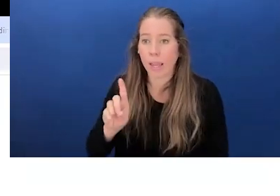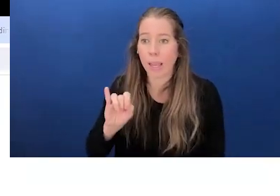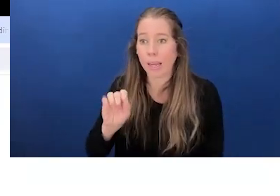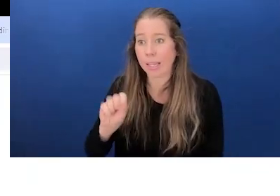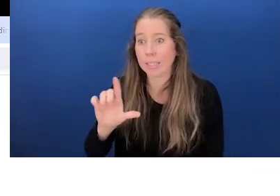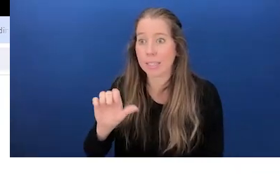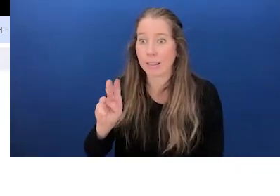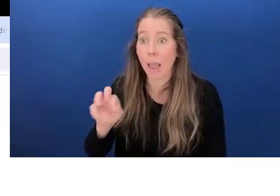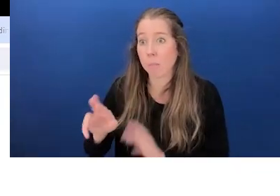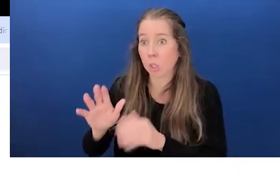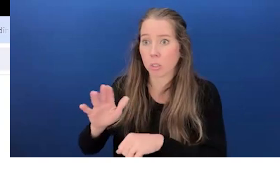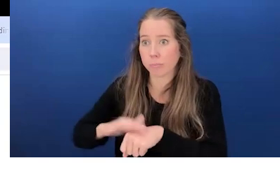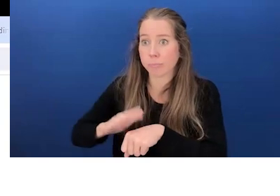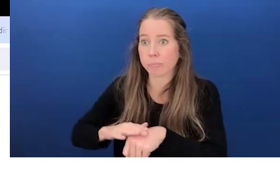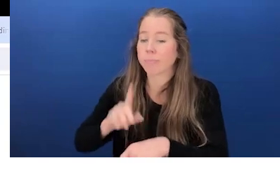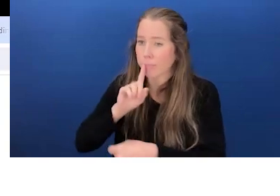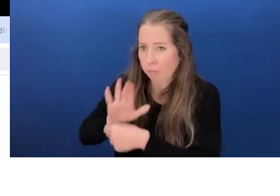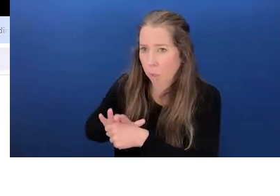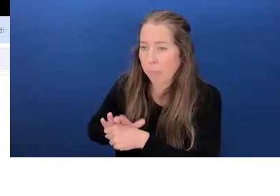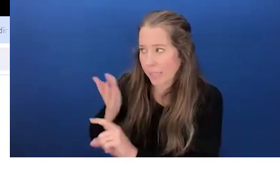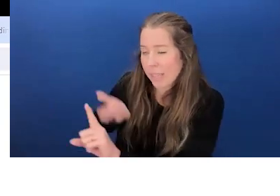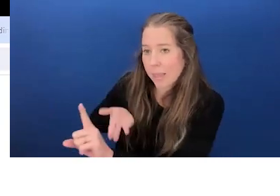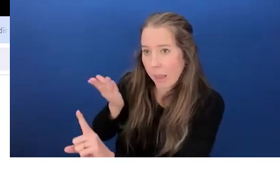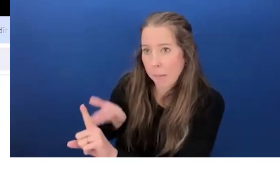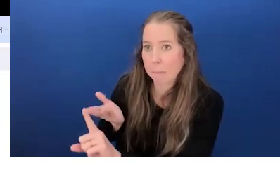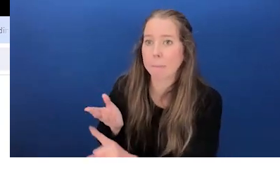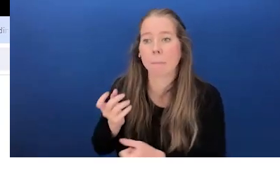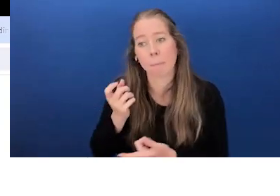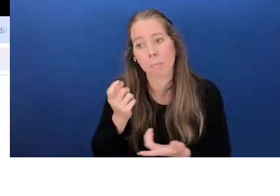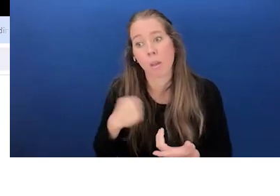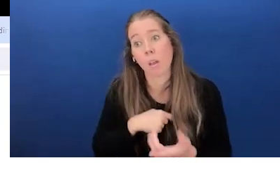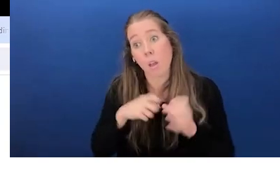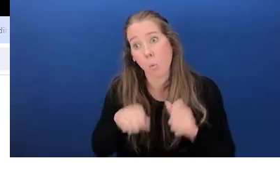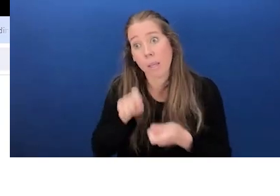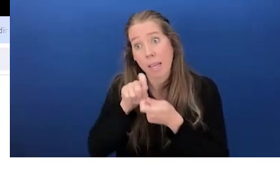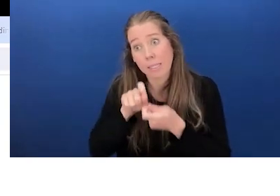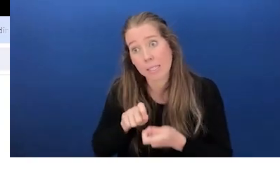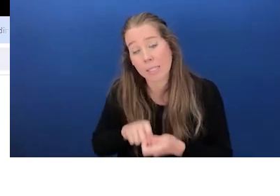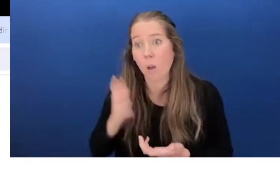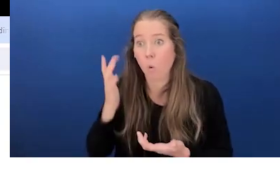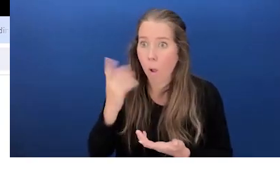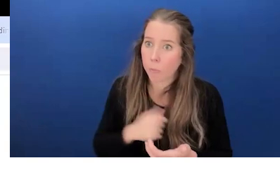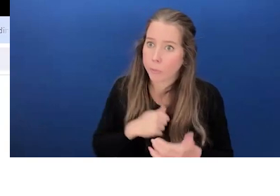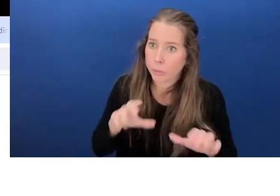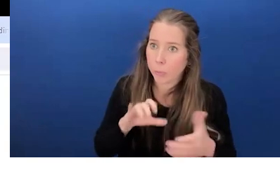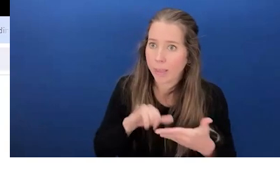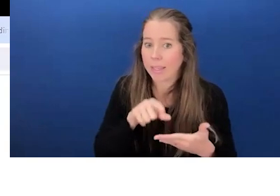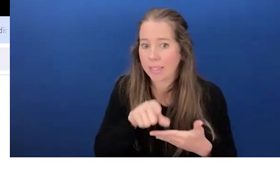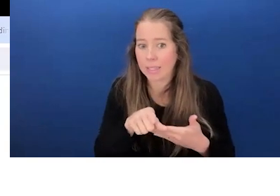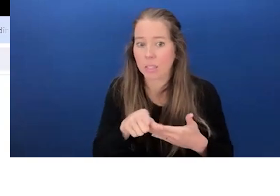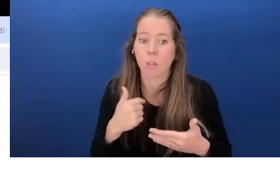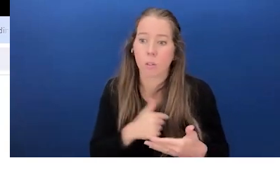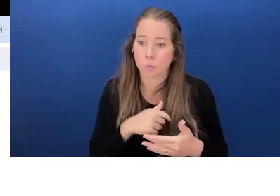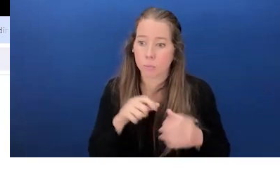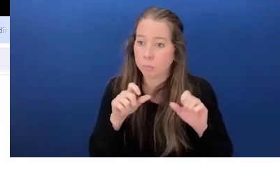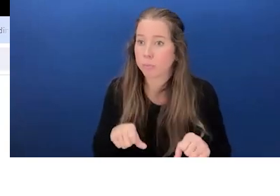or in this case, verifying it is them. Now, we could go into detail about why we had to do this step, and we're happy to have a conversation outside of here.